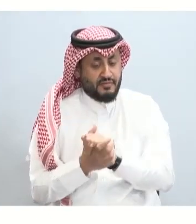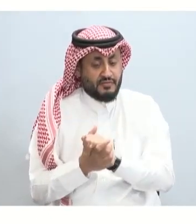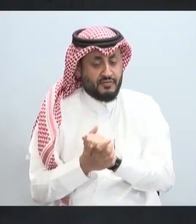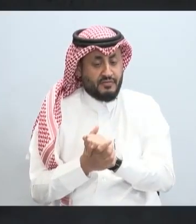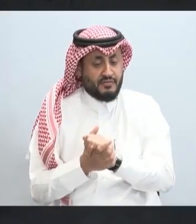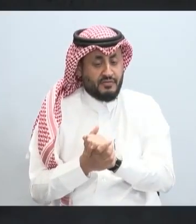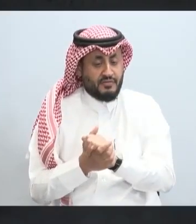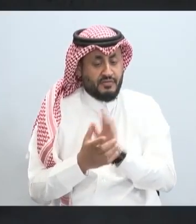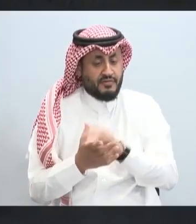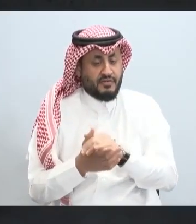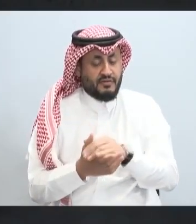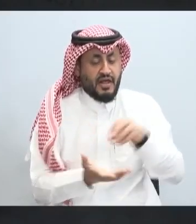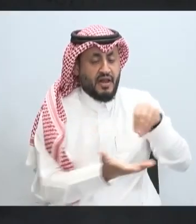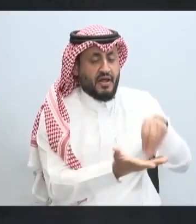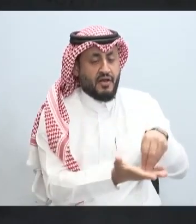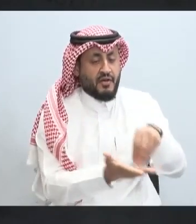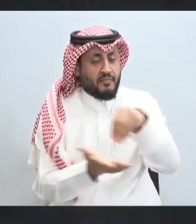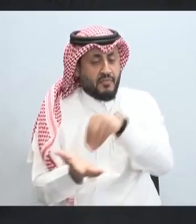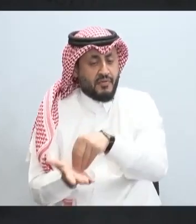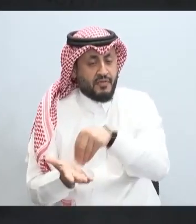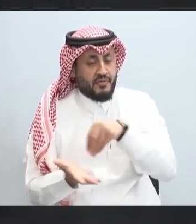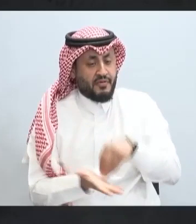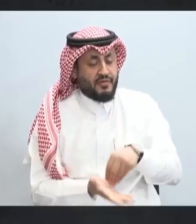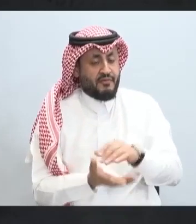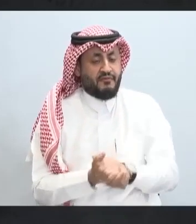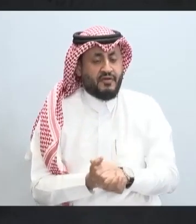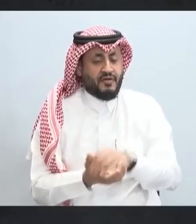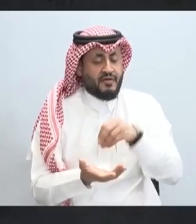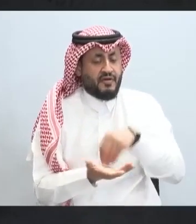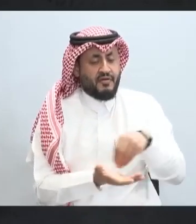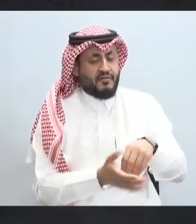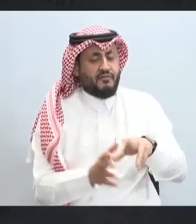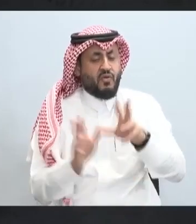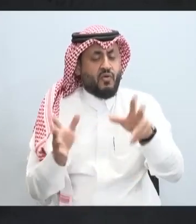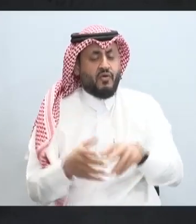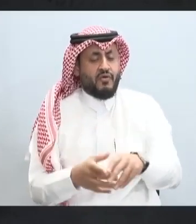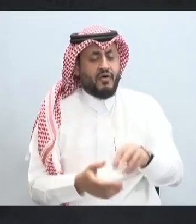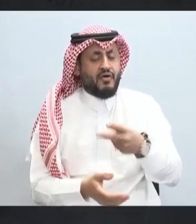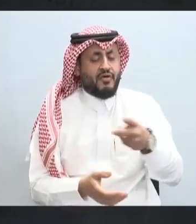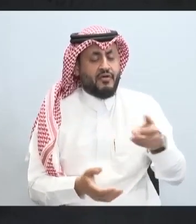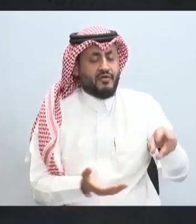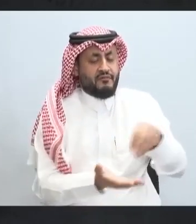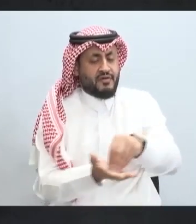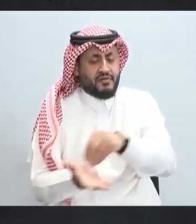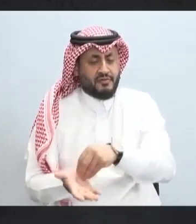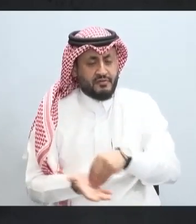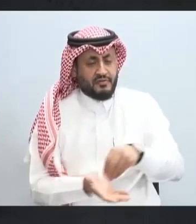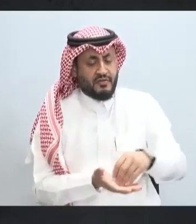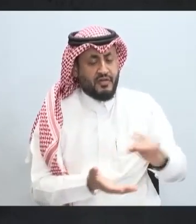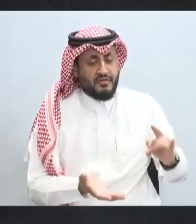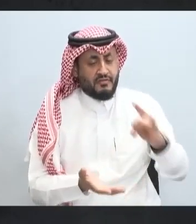In this column, that is called the destination, which it has all the cities or the